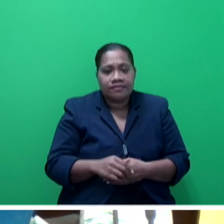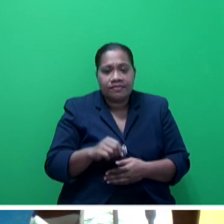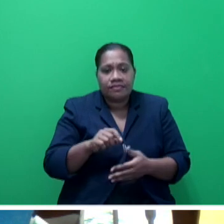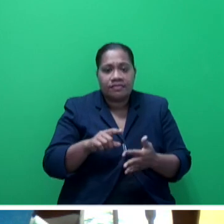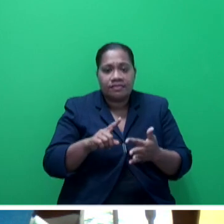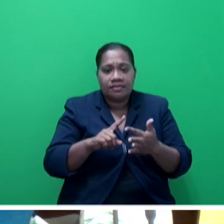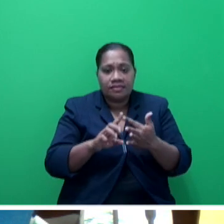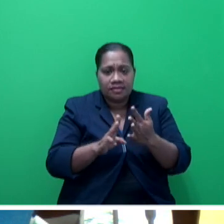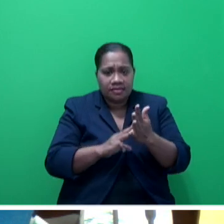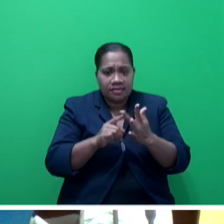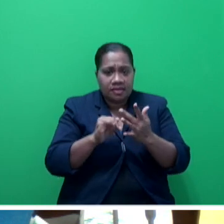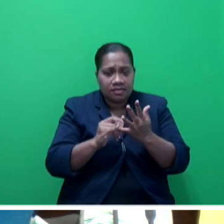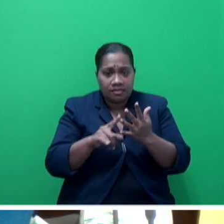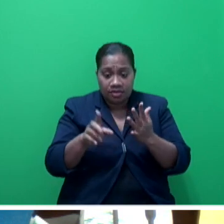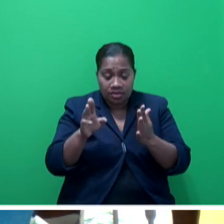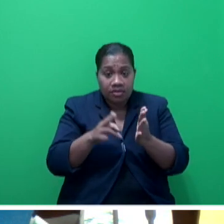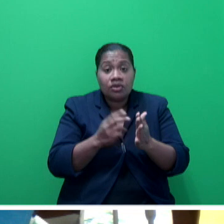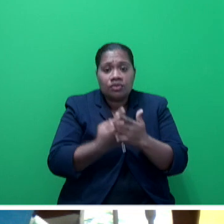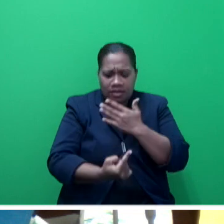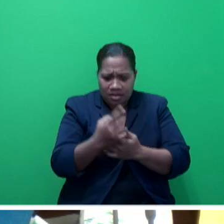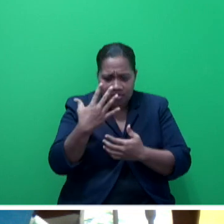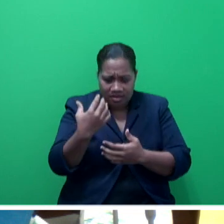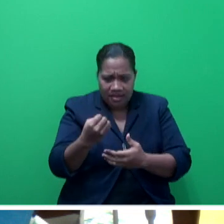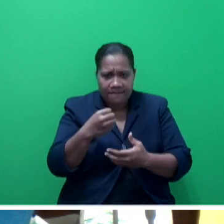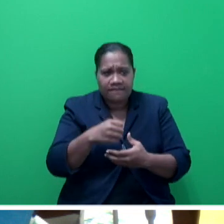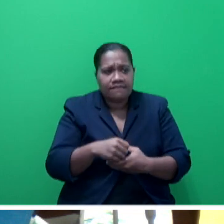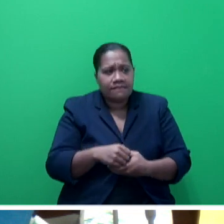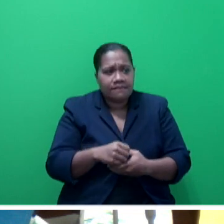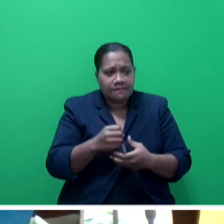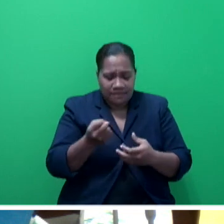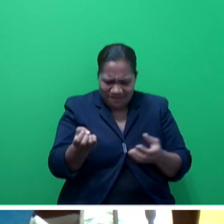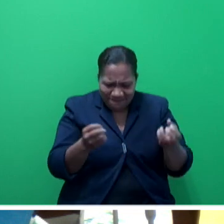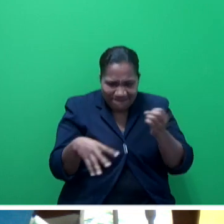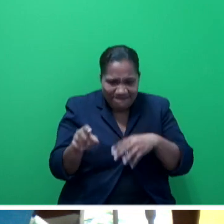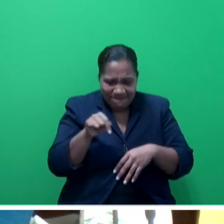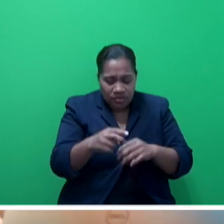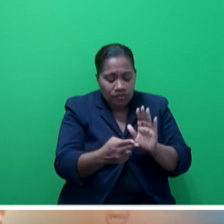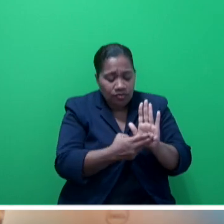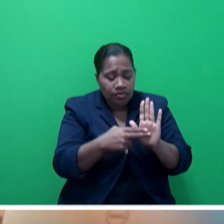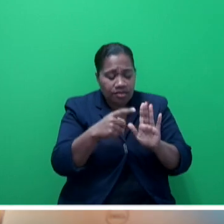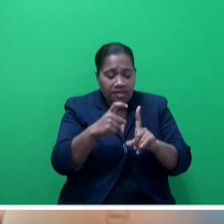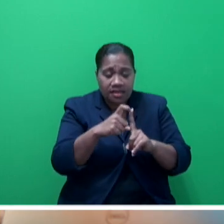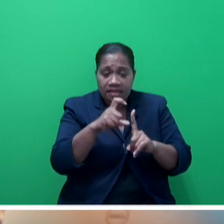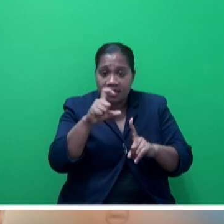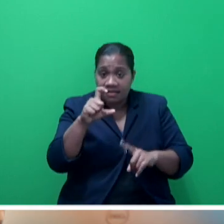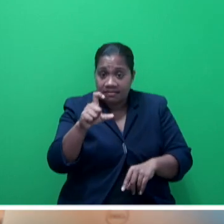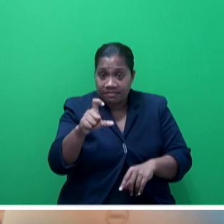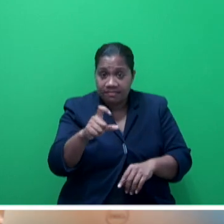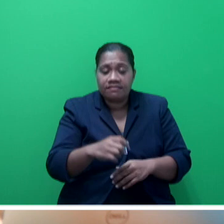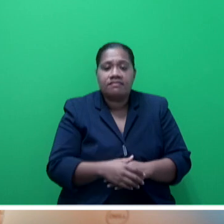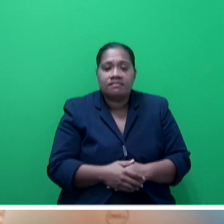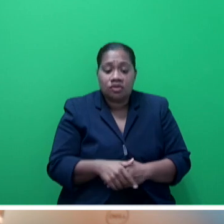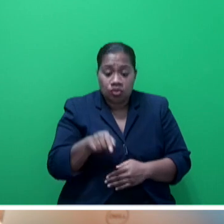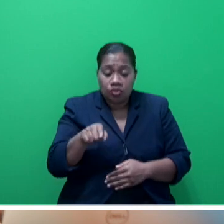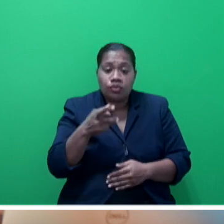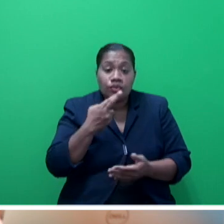each country are articulated in their nationally determined contributions, or NDCs, which are periodically reported to the